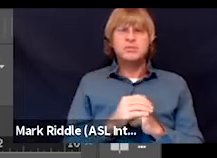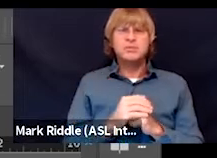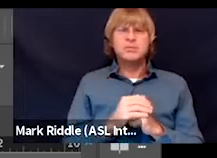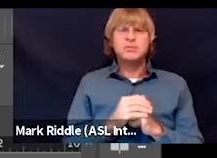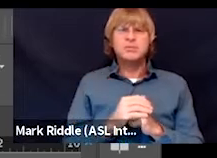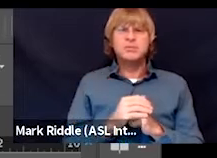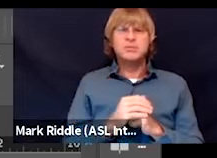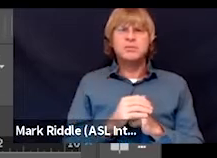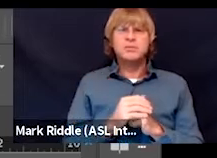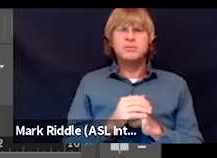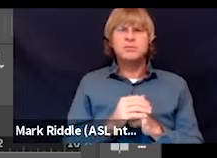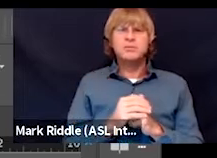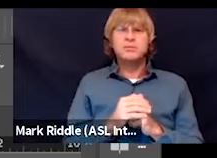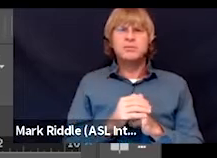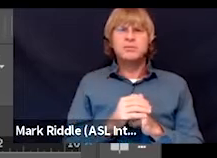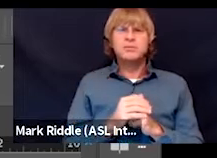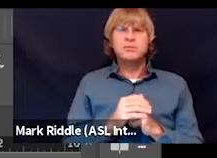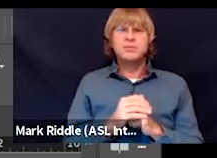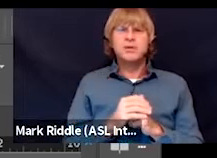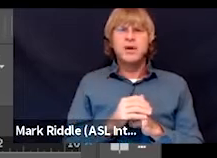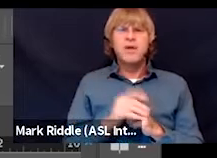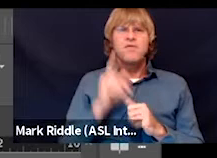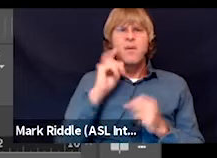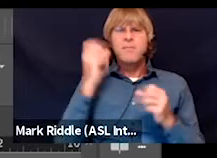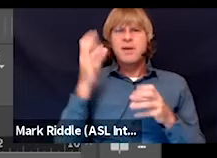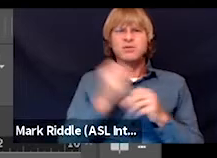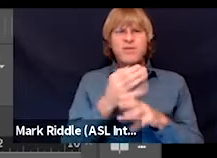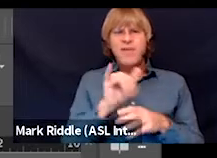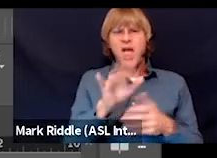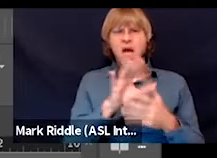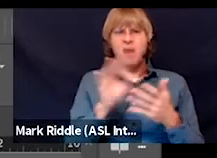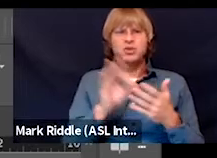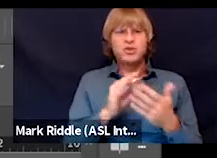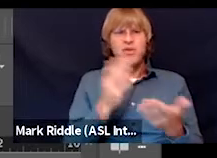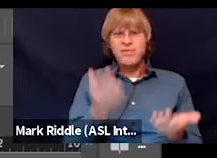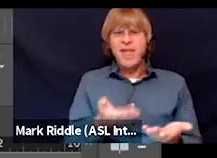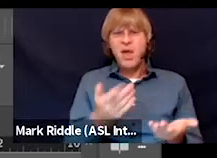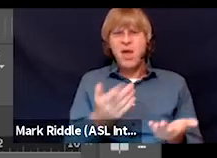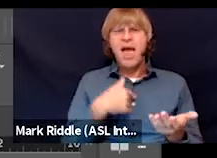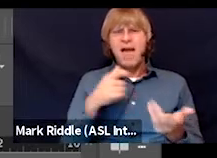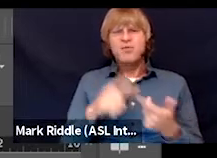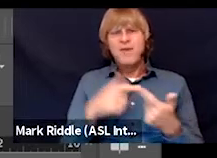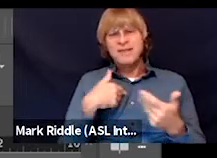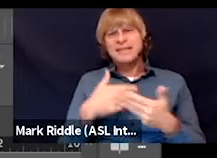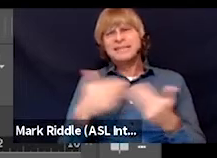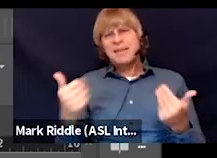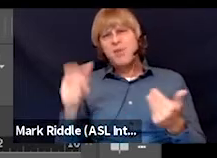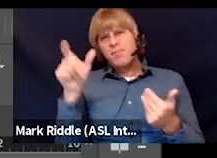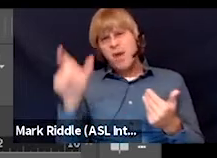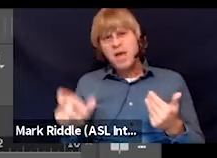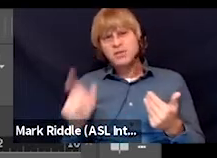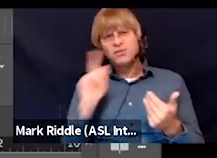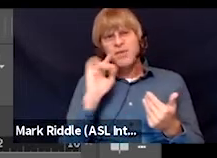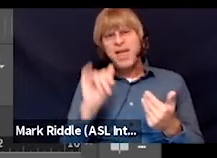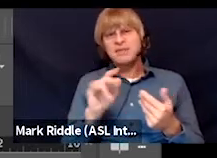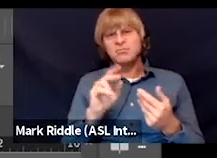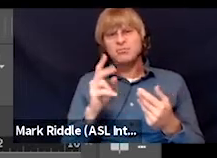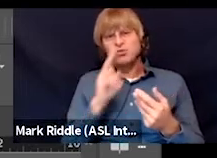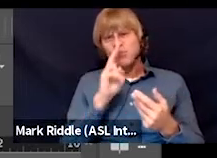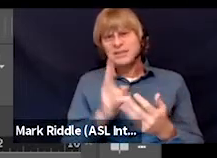So, you know, for years before this option was in there, I would have a separate box for that